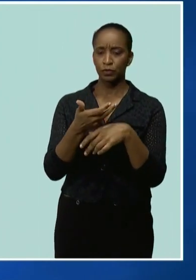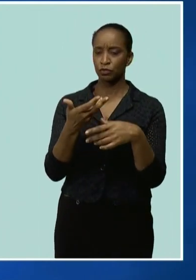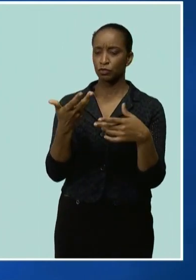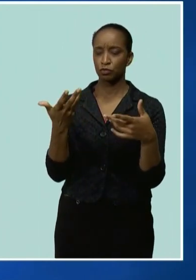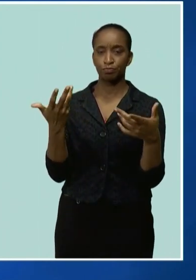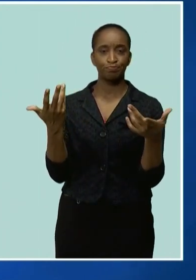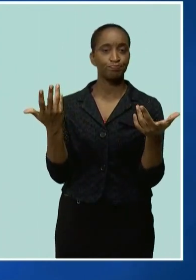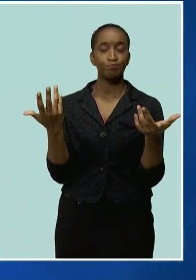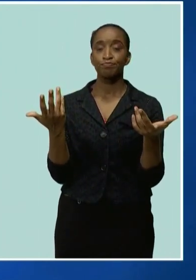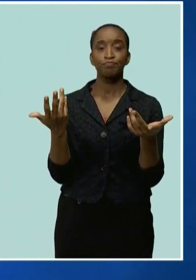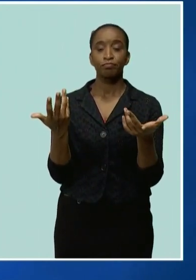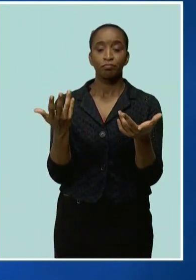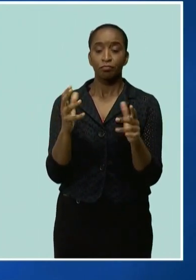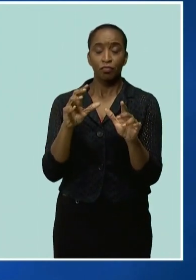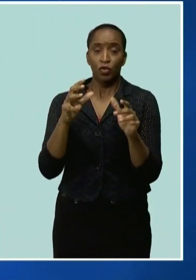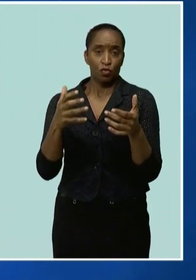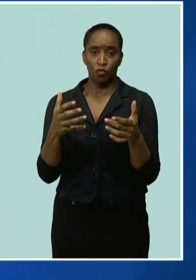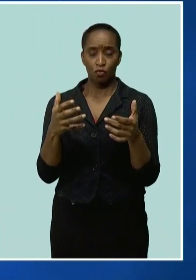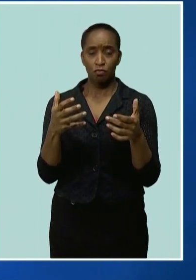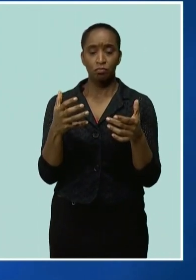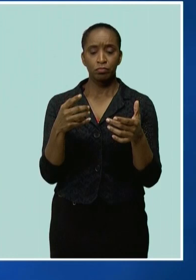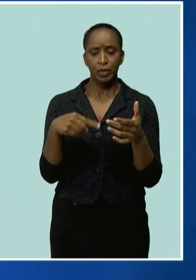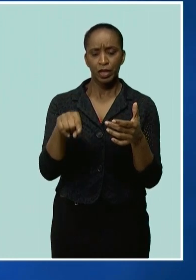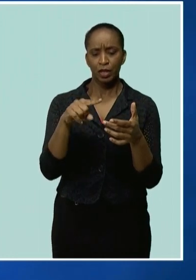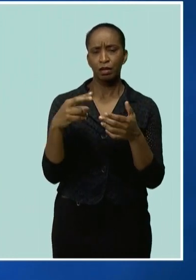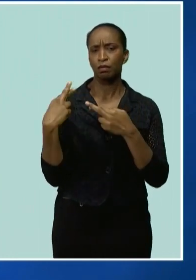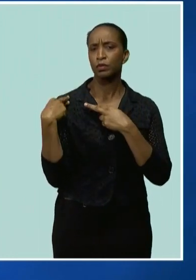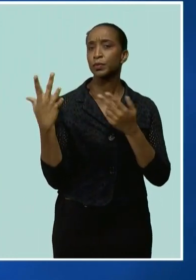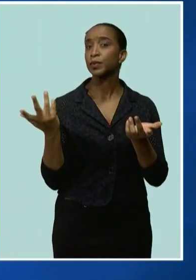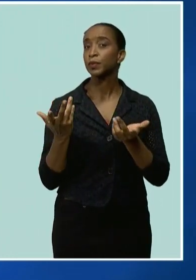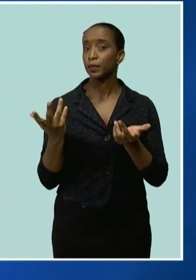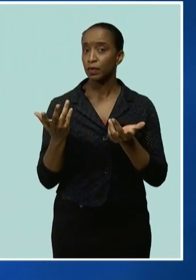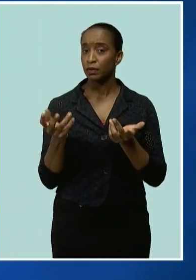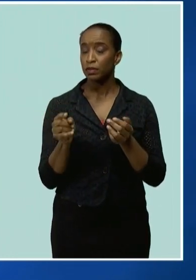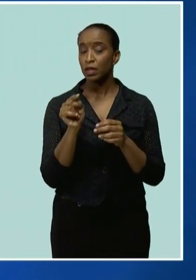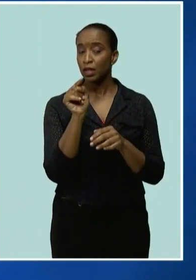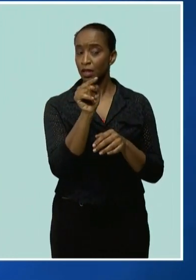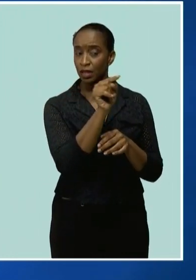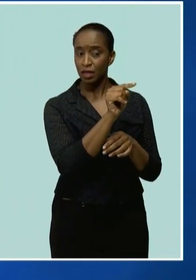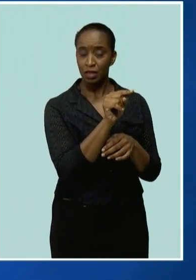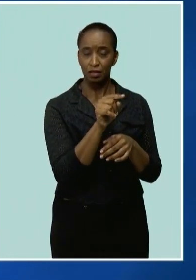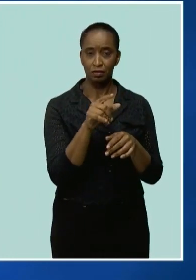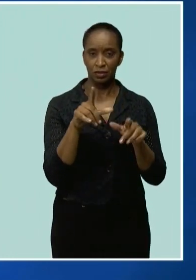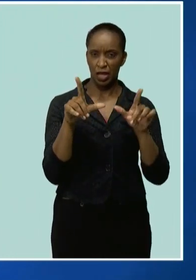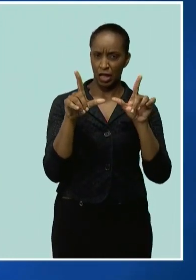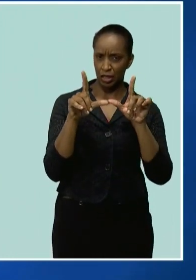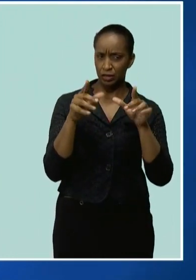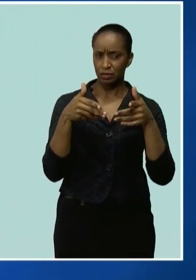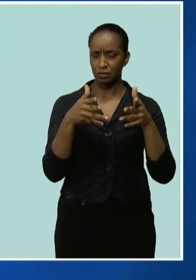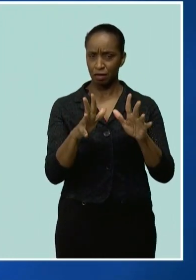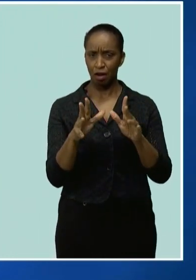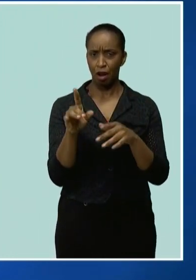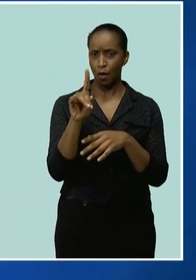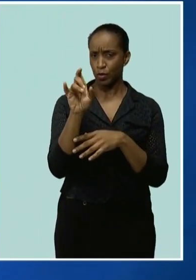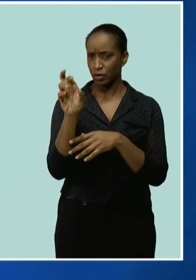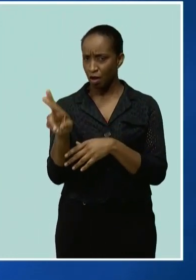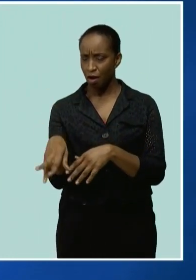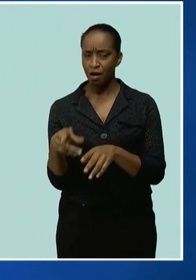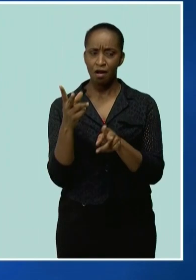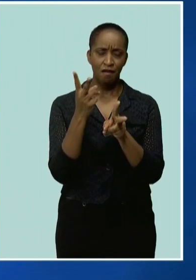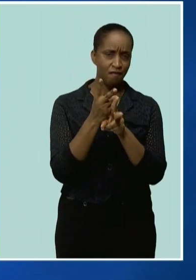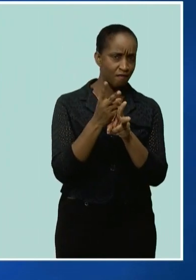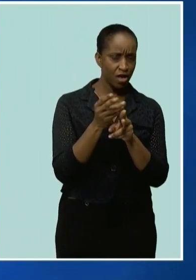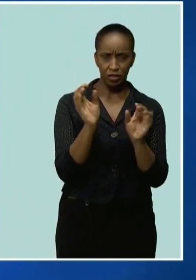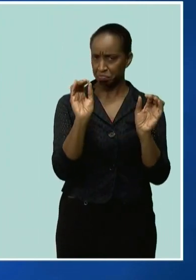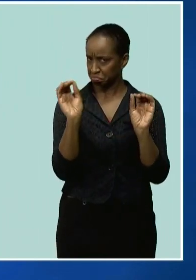unit whose job it is to ensure that they go after persons who pirate. It is not fair for the other guys in the